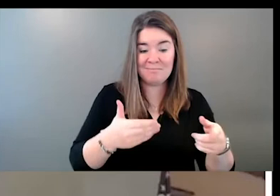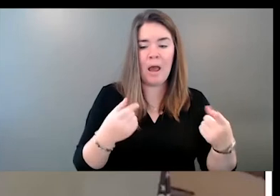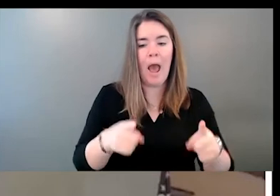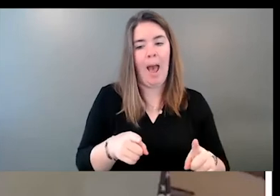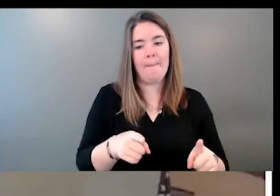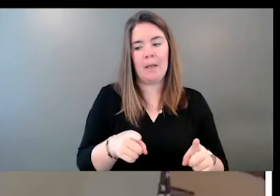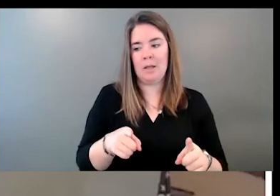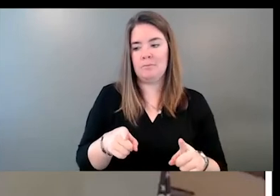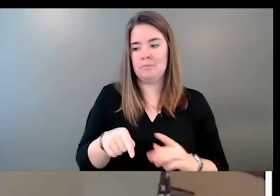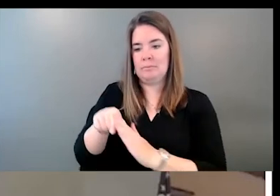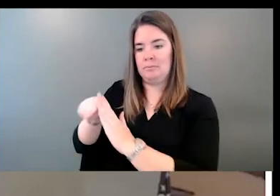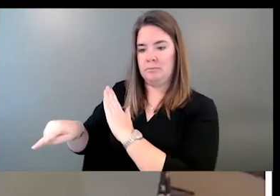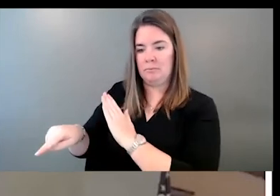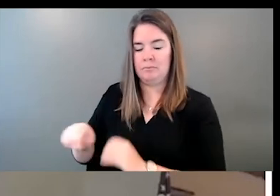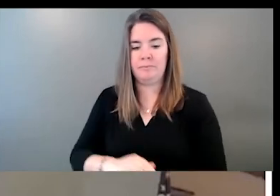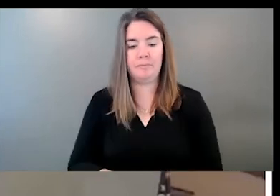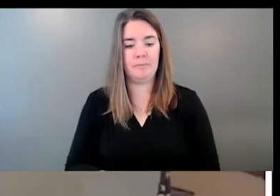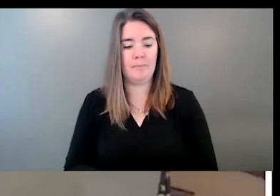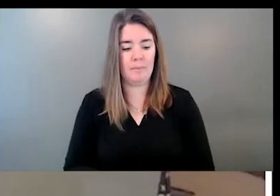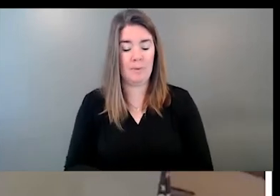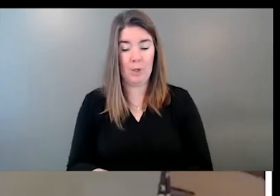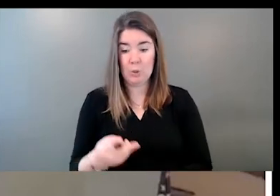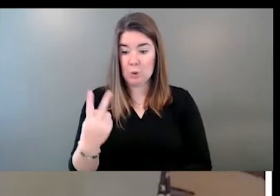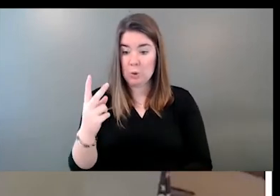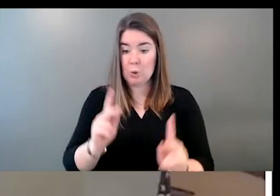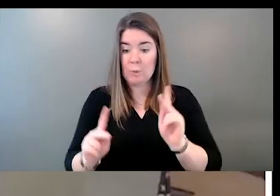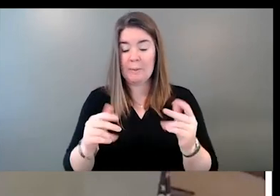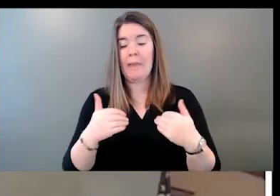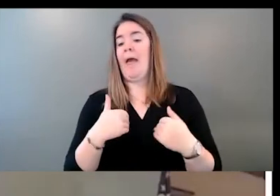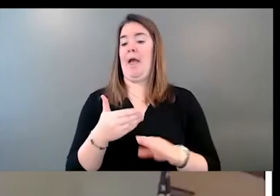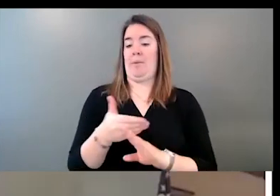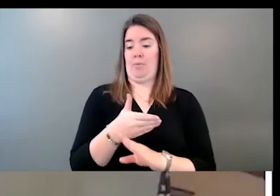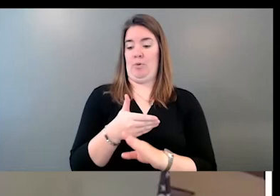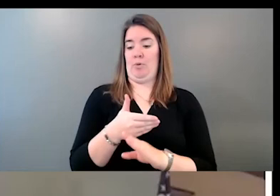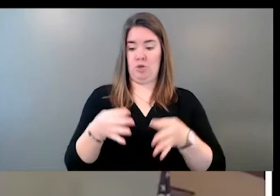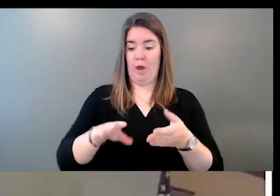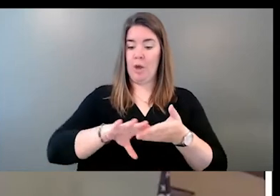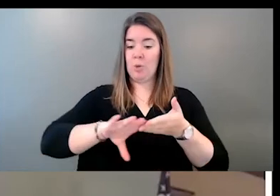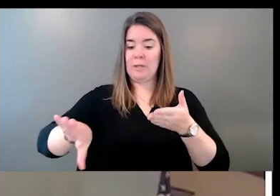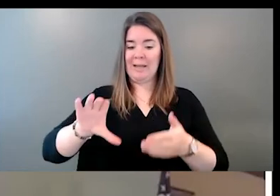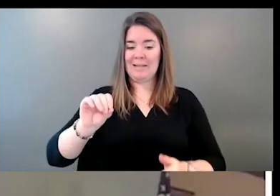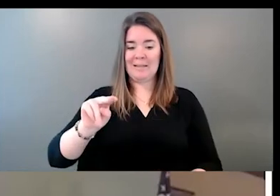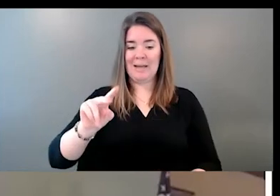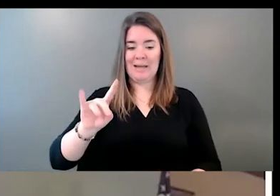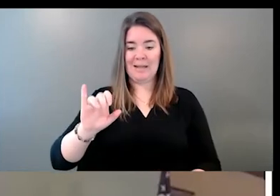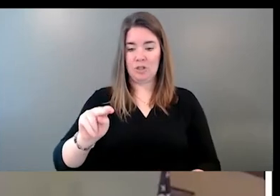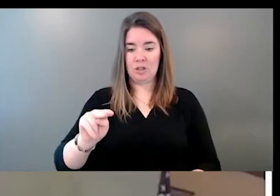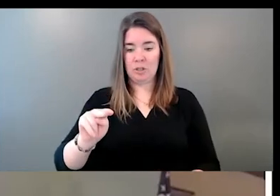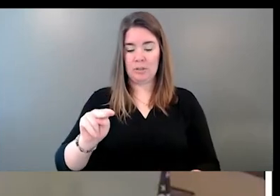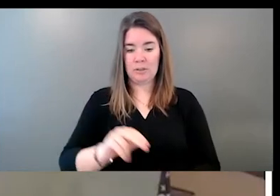those offenders had specific pretrial release conditions preventing them from having any contact with their